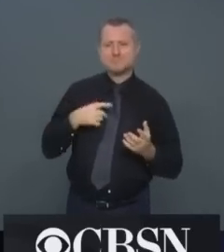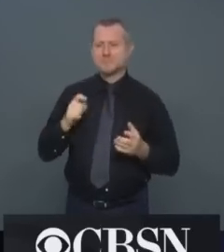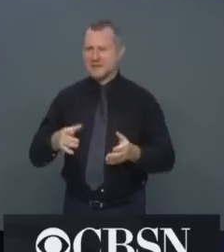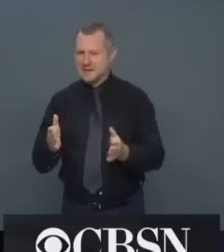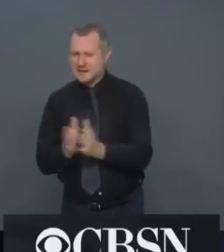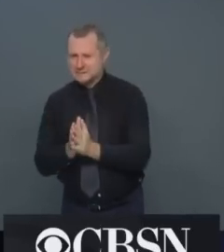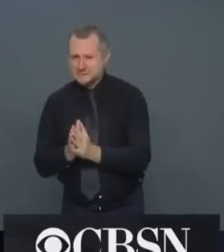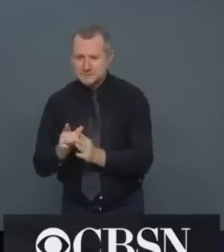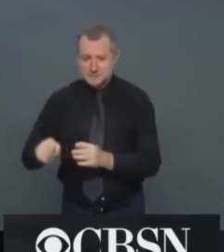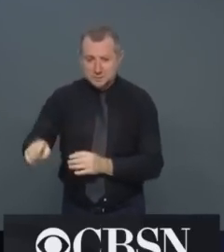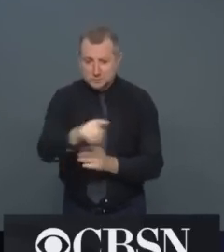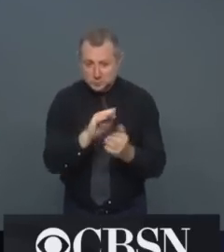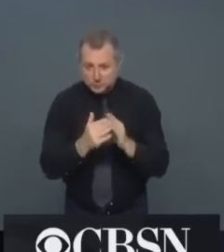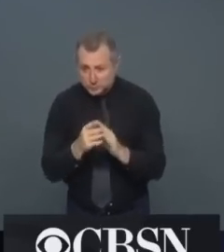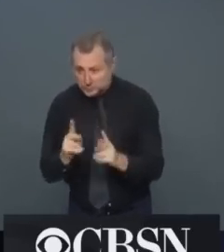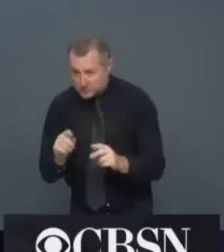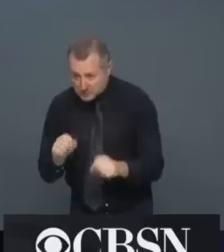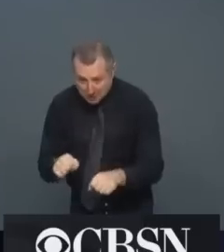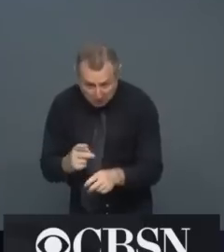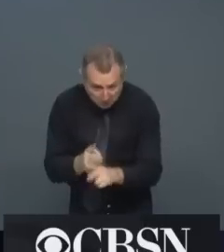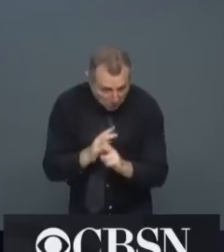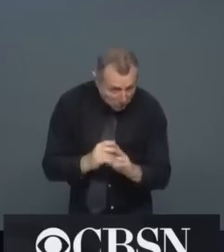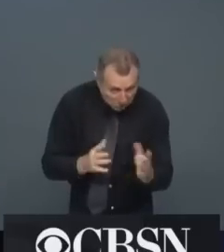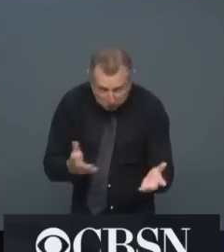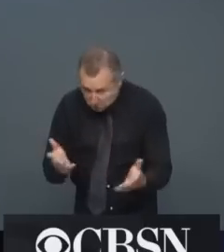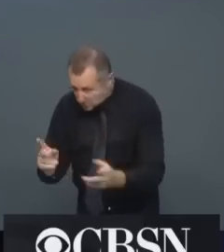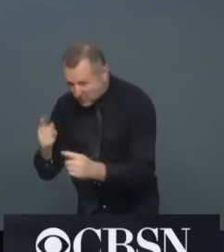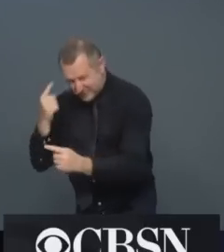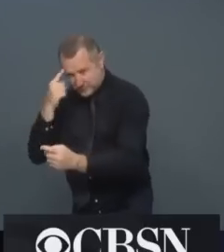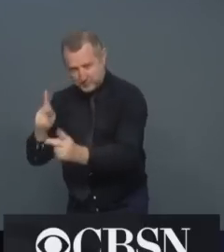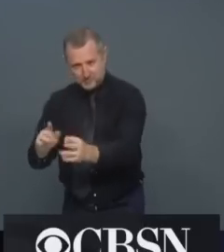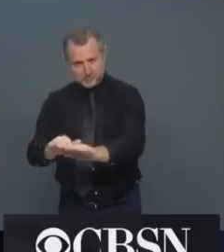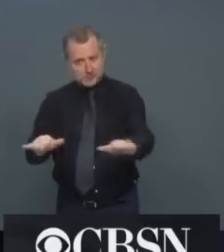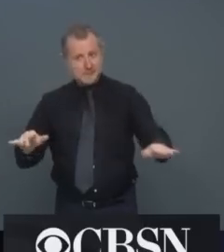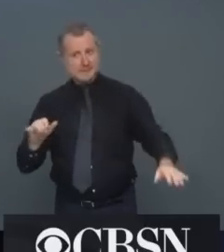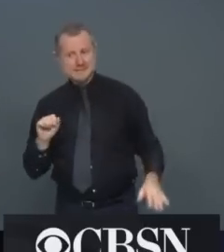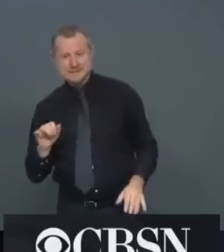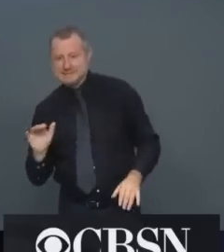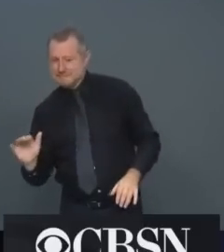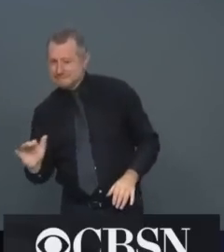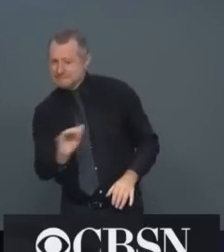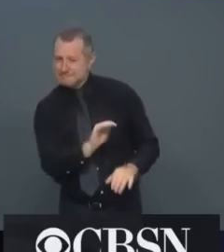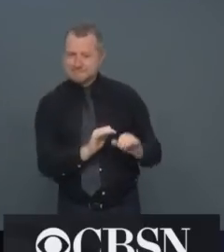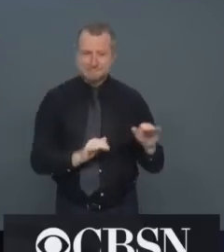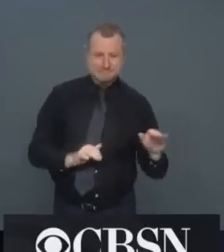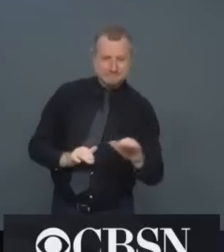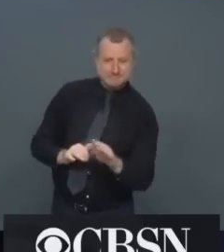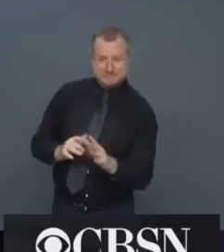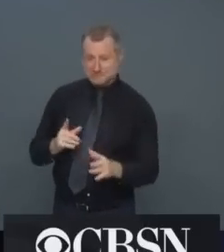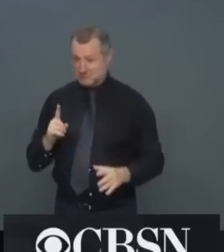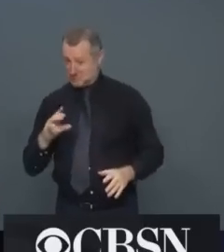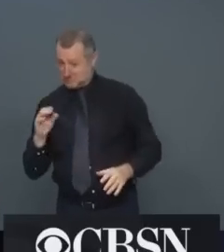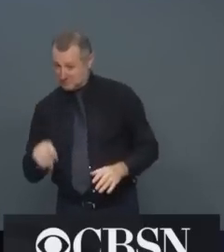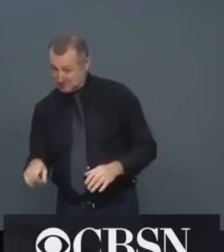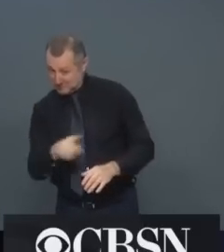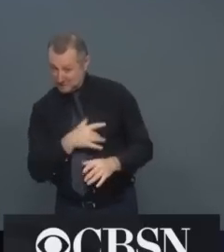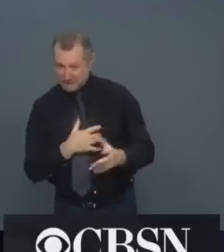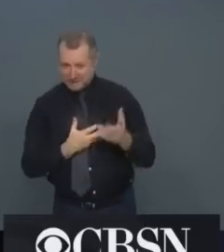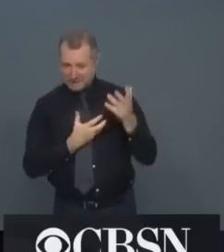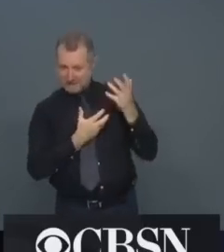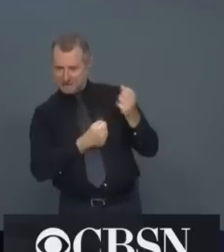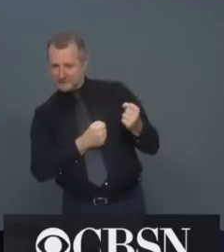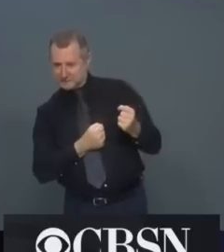you need to borrow. Are you sure there's nothing you can do with your current situation,